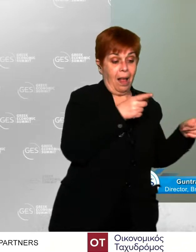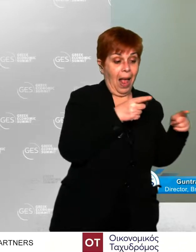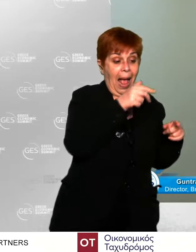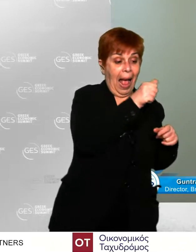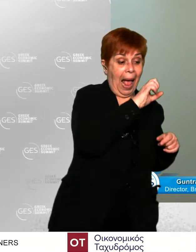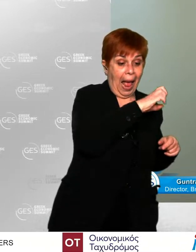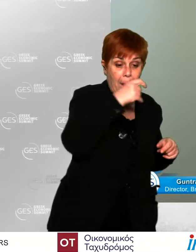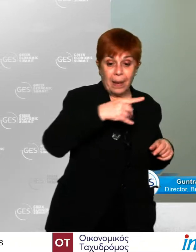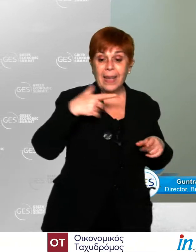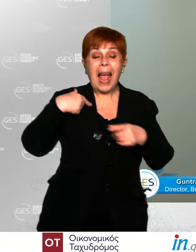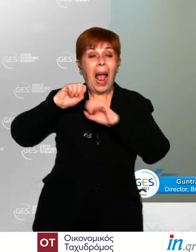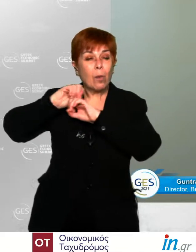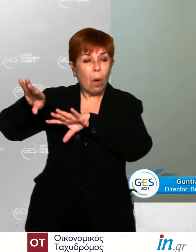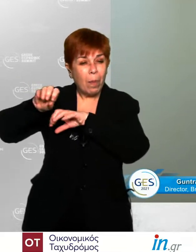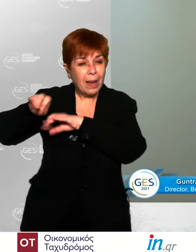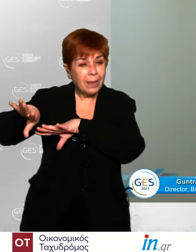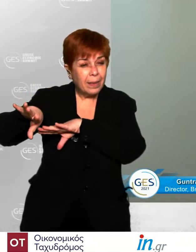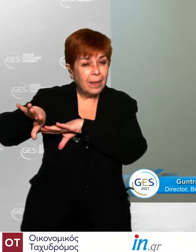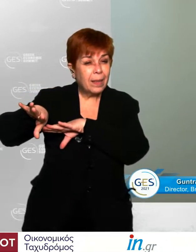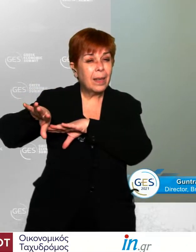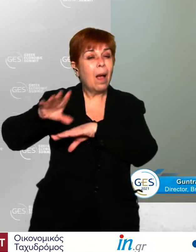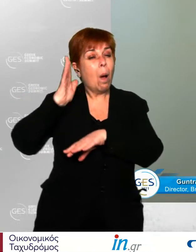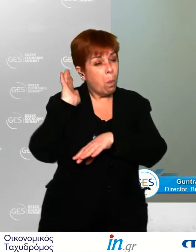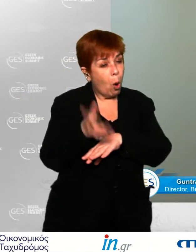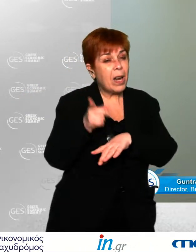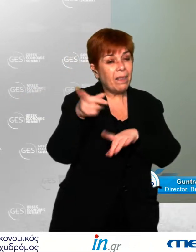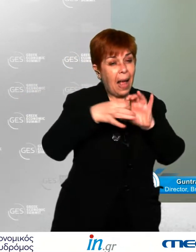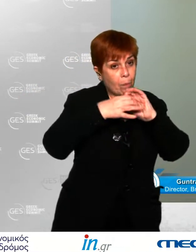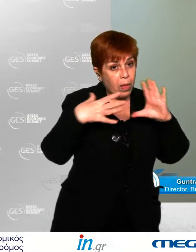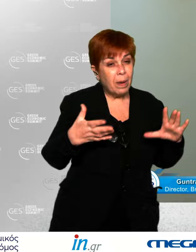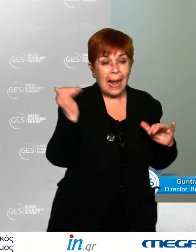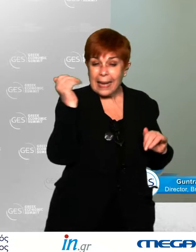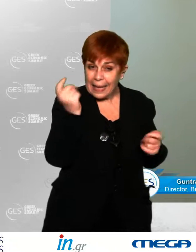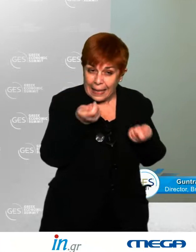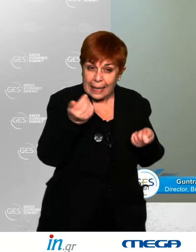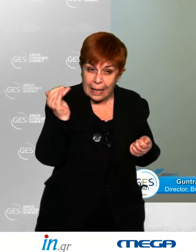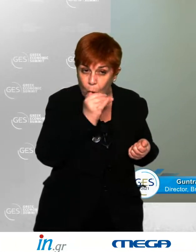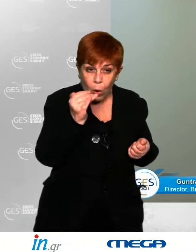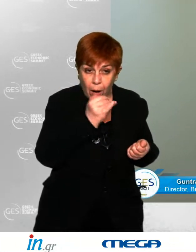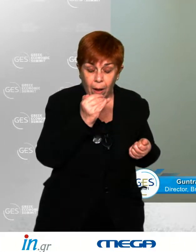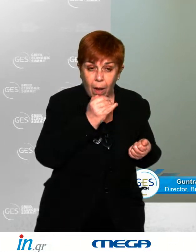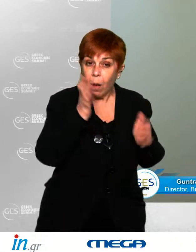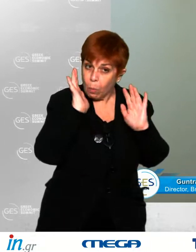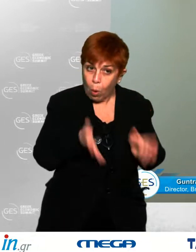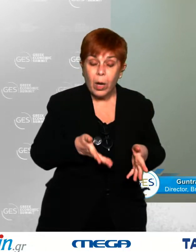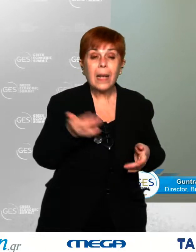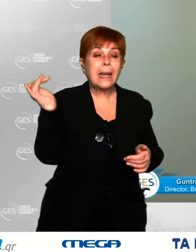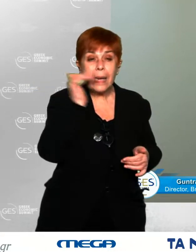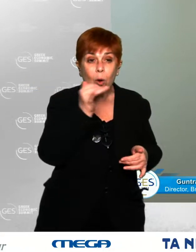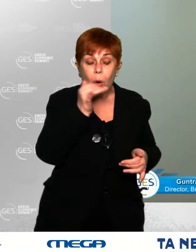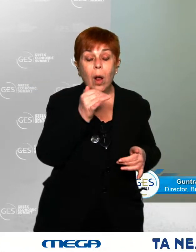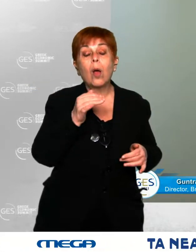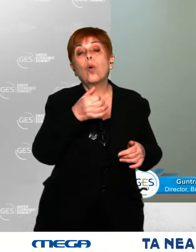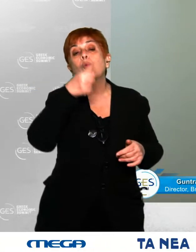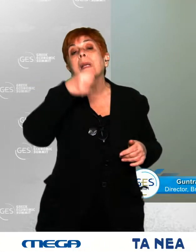can that decoupling be done more quickly? And so quickly that basically